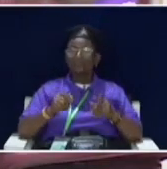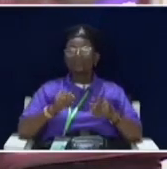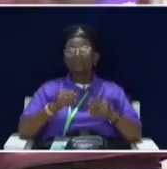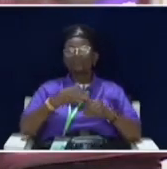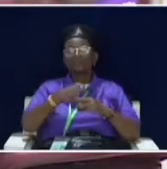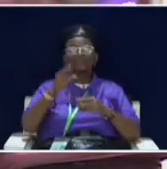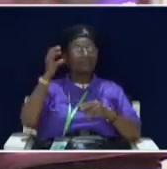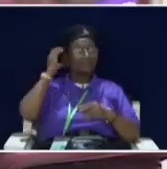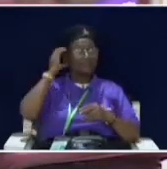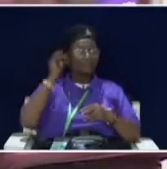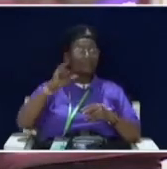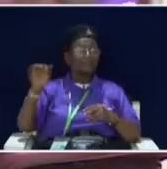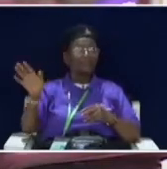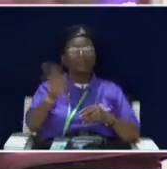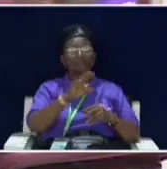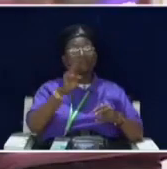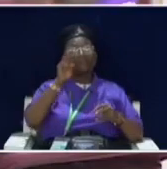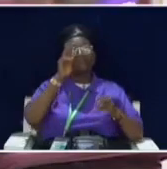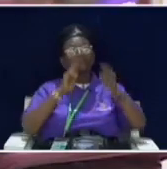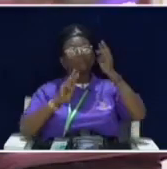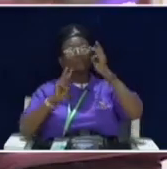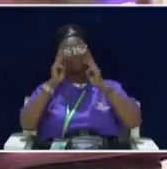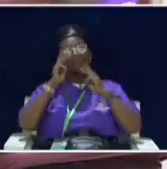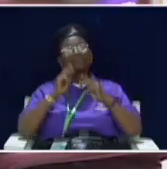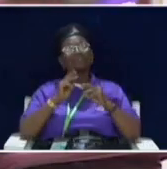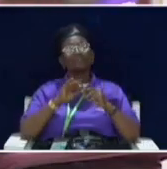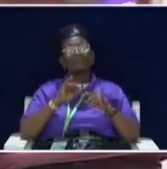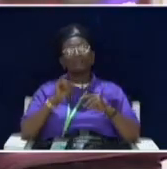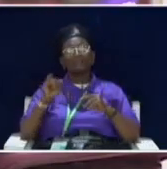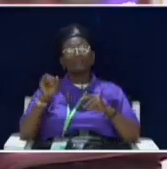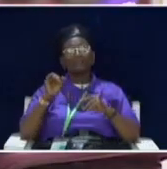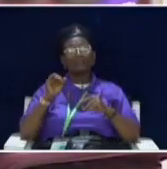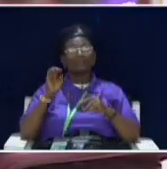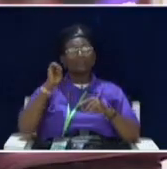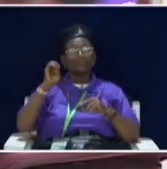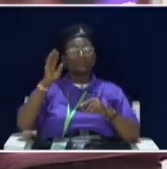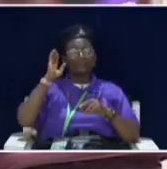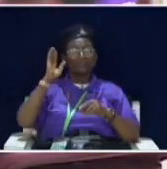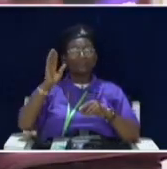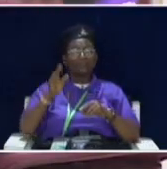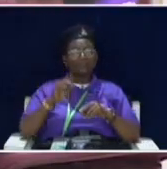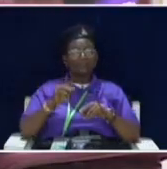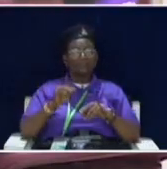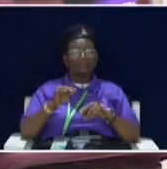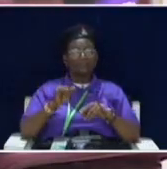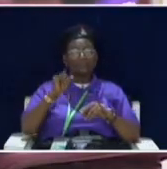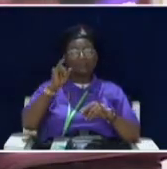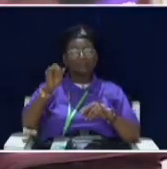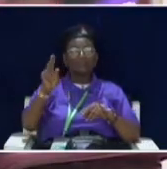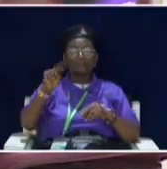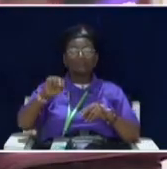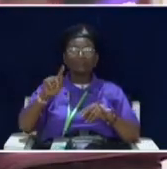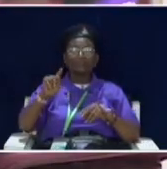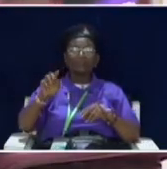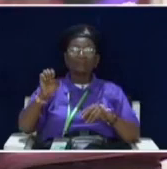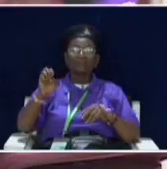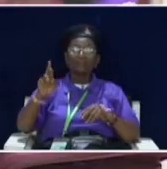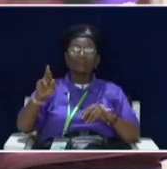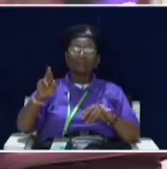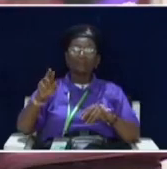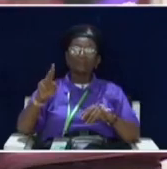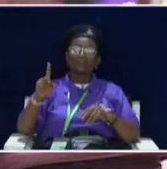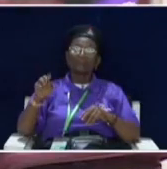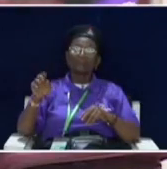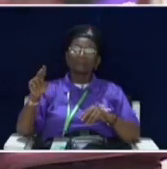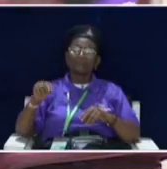hearing your cry, leyin to ti gbo igbe re, he intervenes. O ma dawo sise ni. In Mark